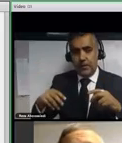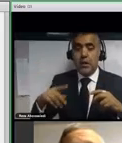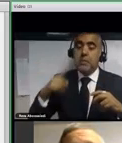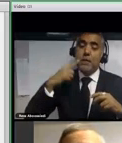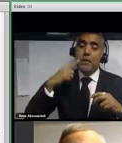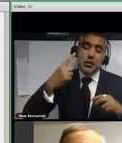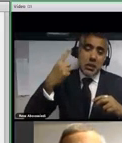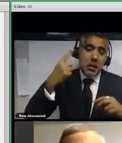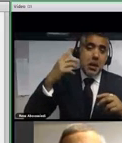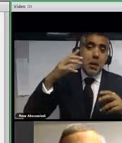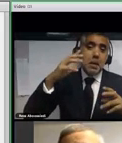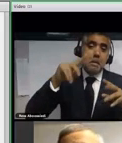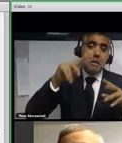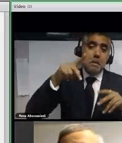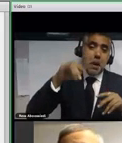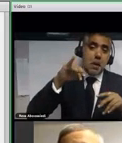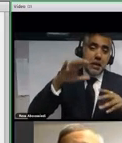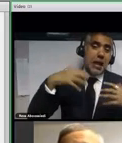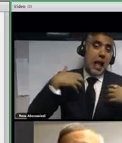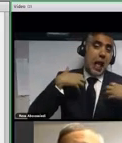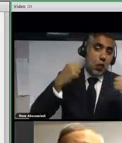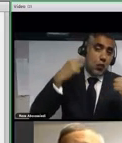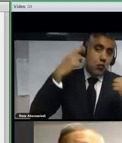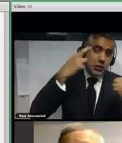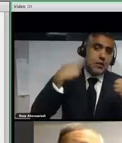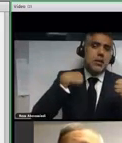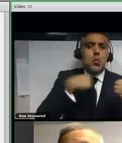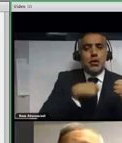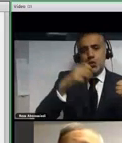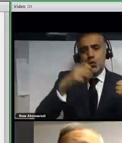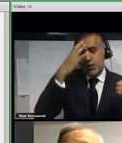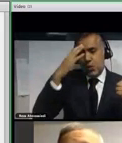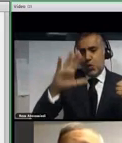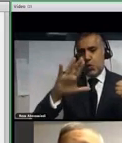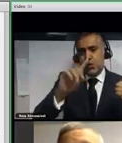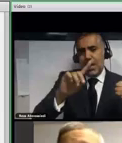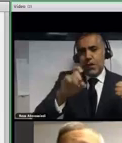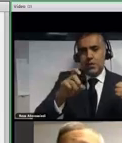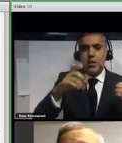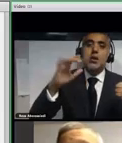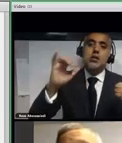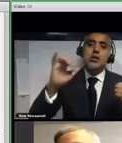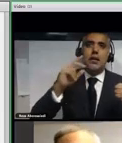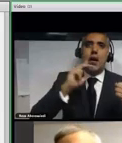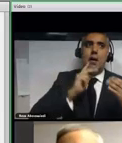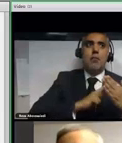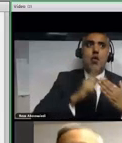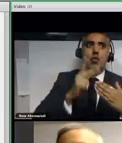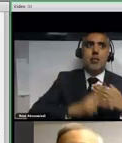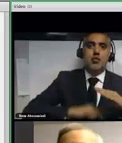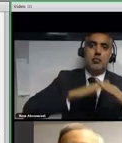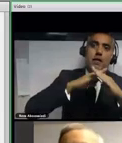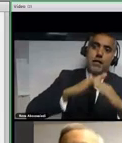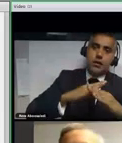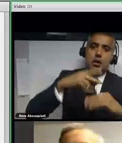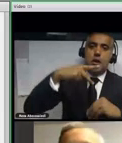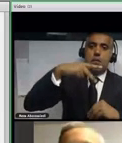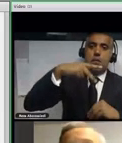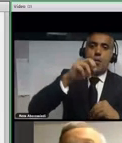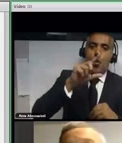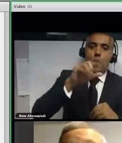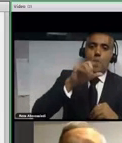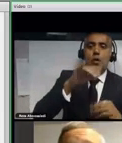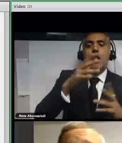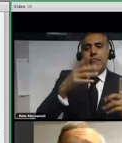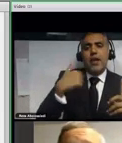reasons, we do want to know diagnoses. If you're launching a program to try to prevent polio, you want to know the diagnosis. So it's not